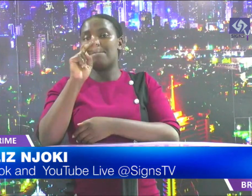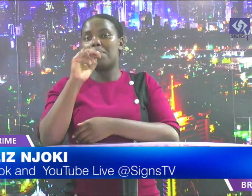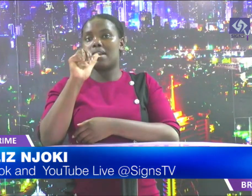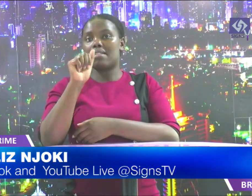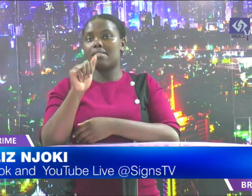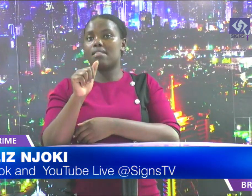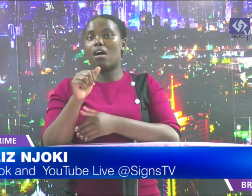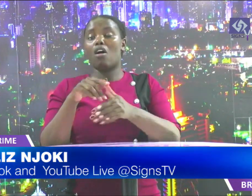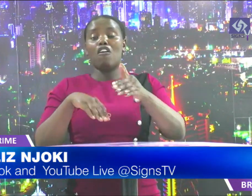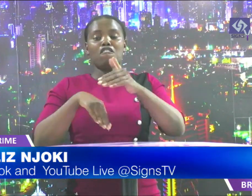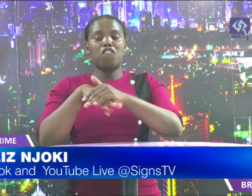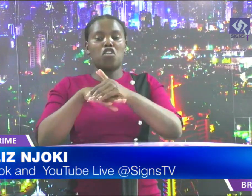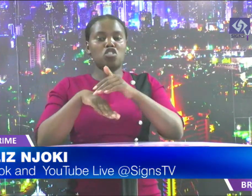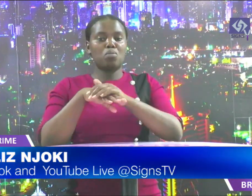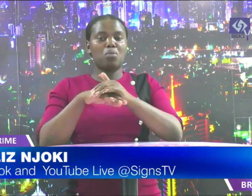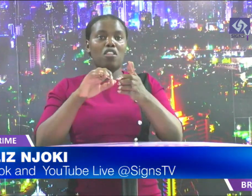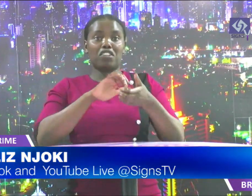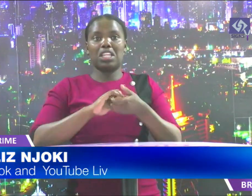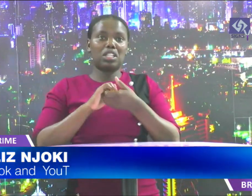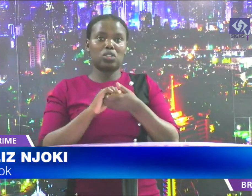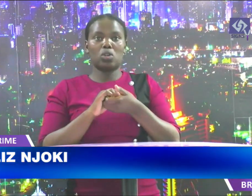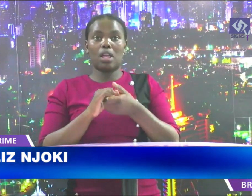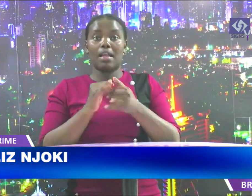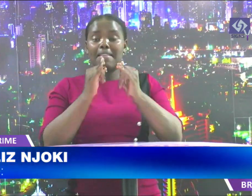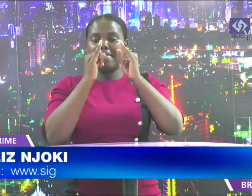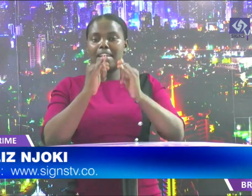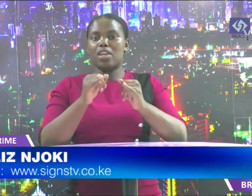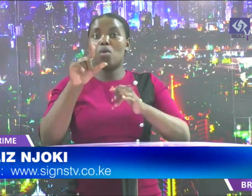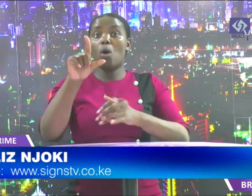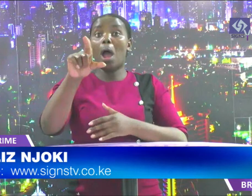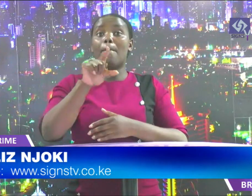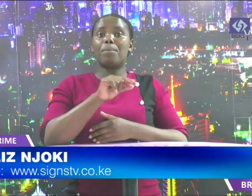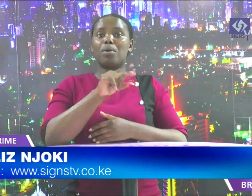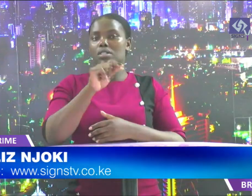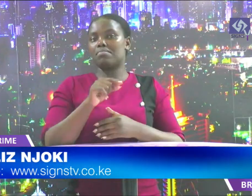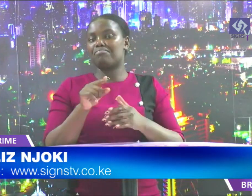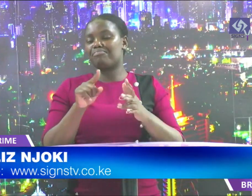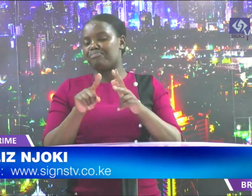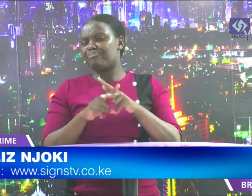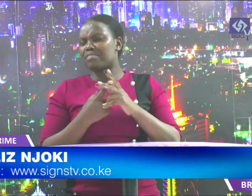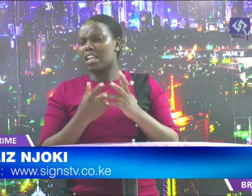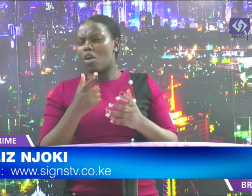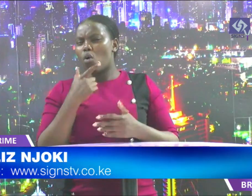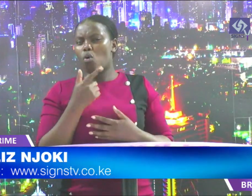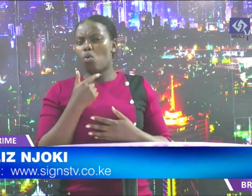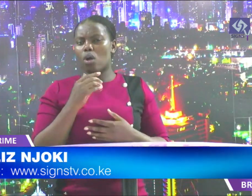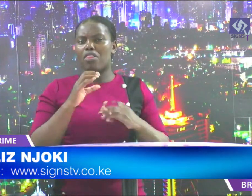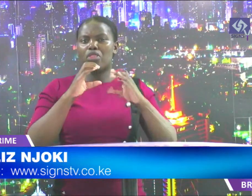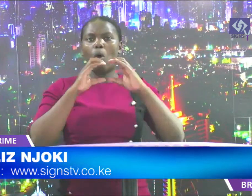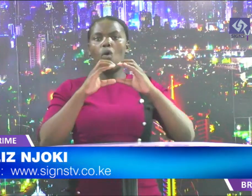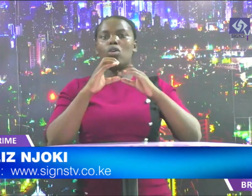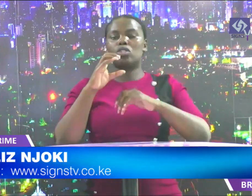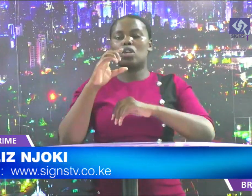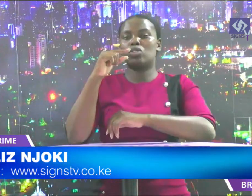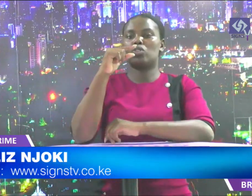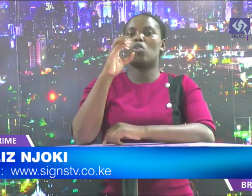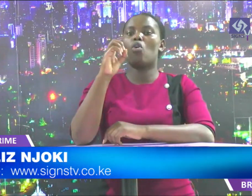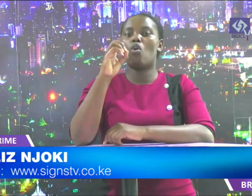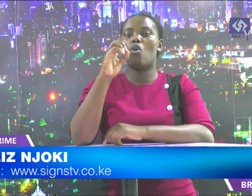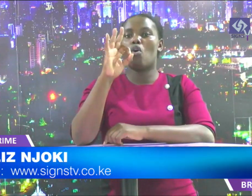ministry and the Albanian Football Federation. Newly appointed Scarlets